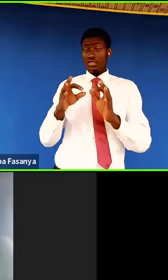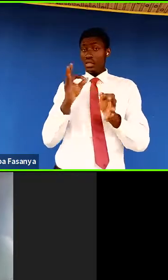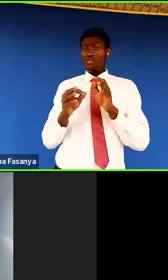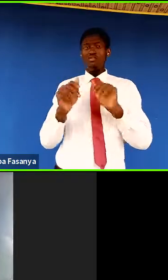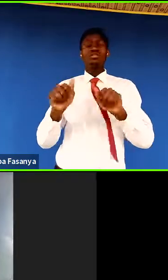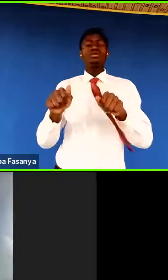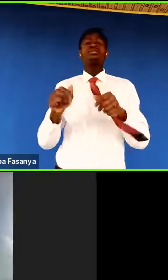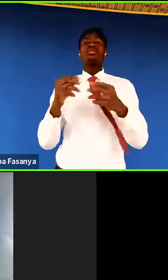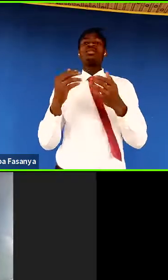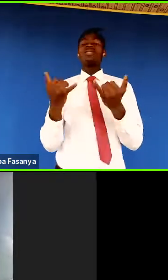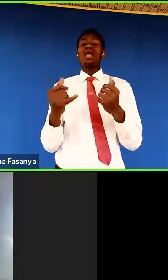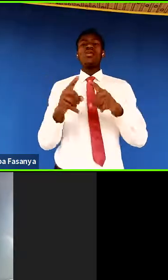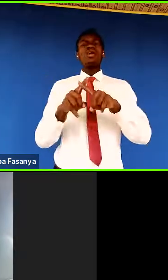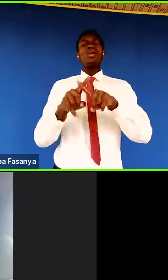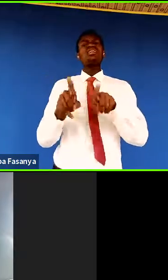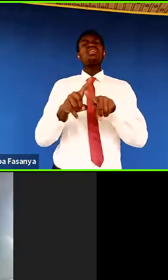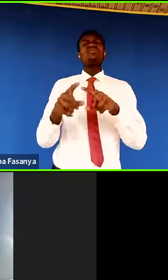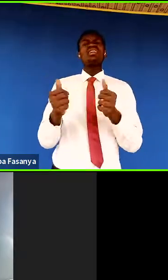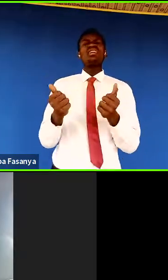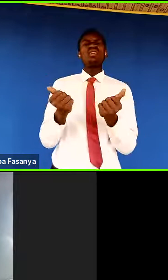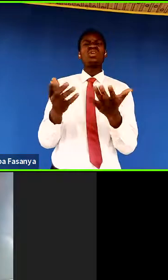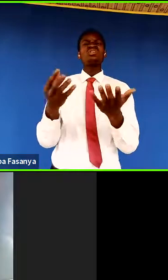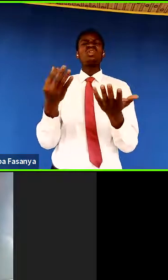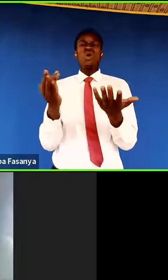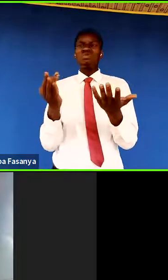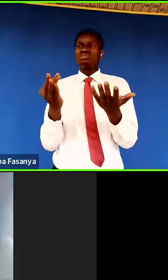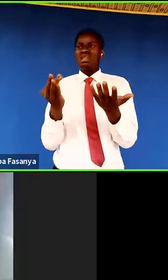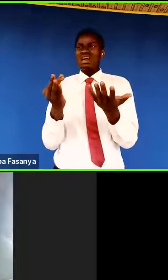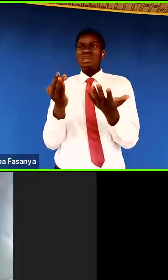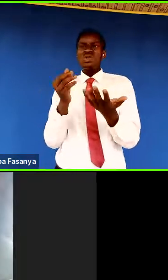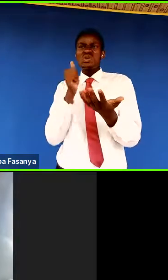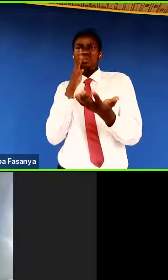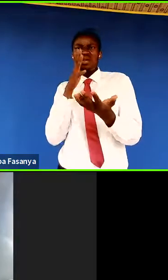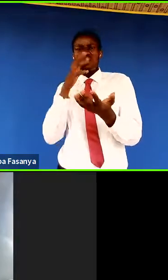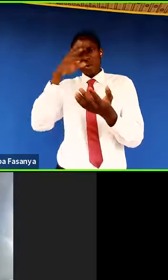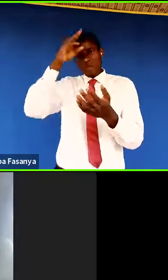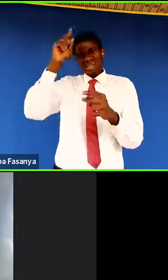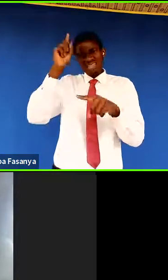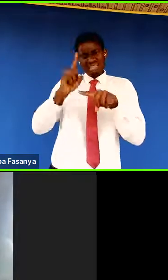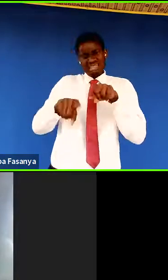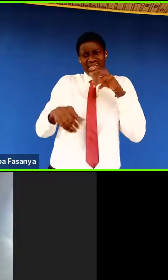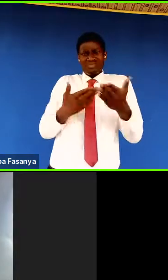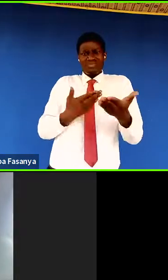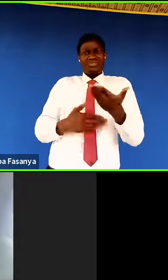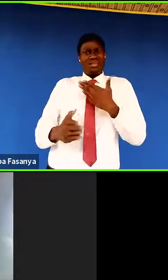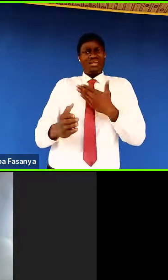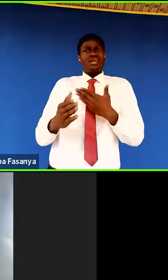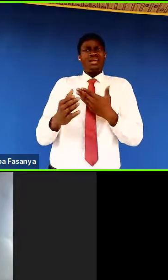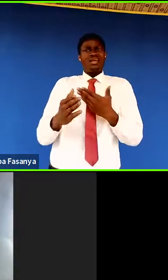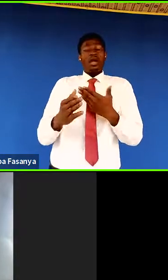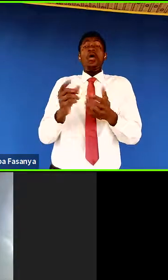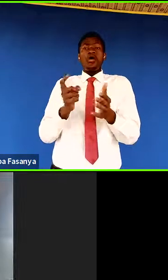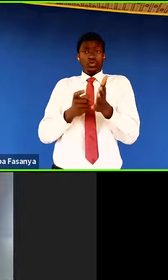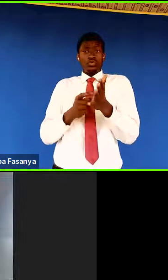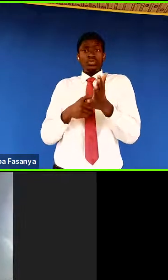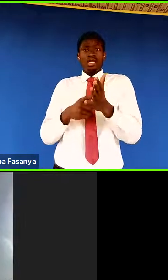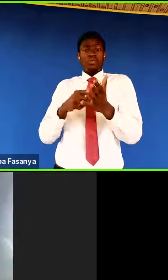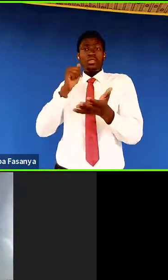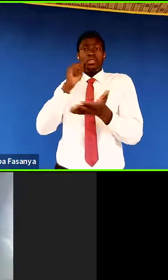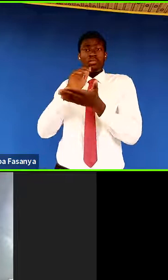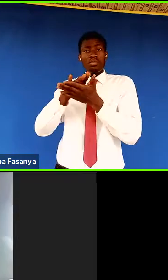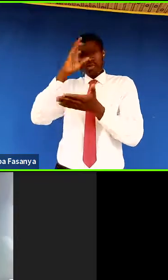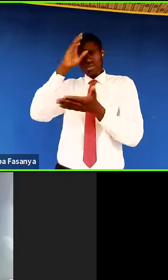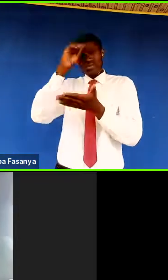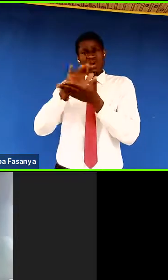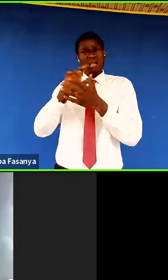of infertility. Usually we say a couple is infertile, or when they have tried to